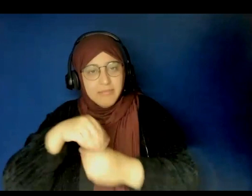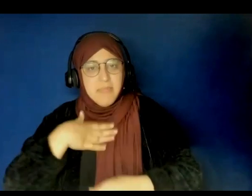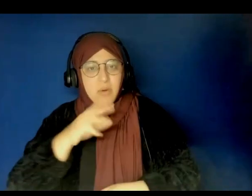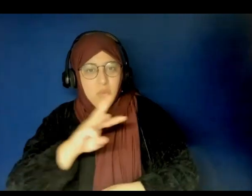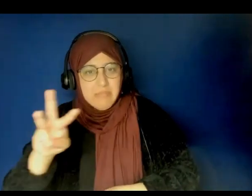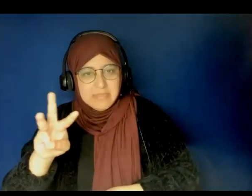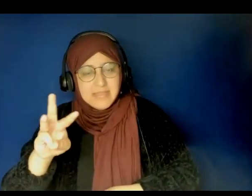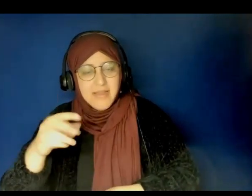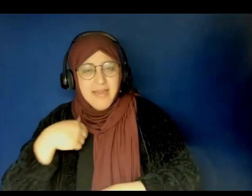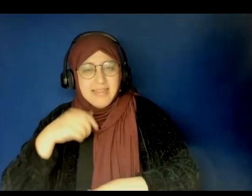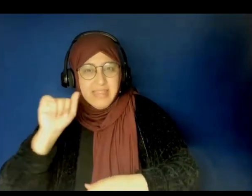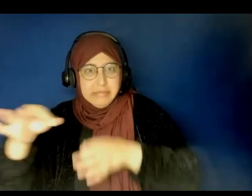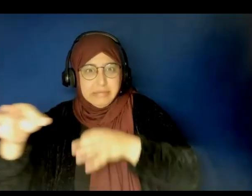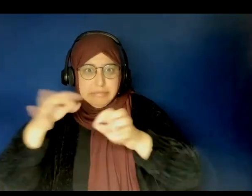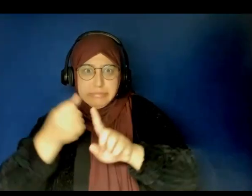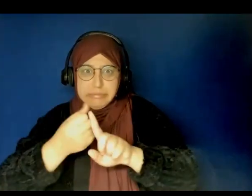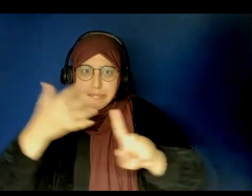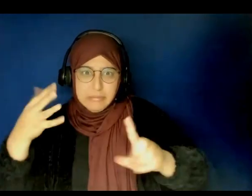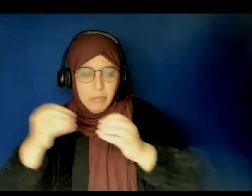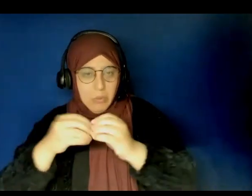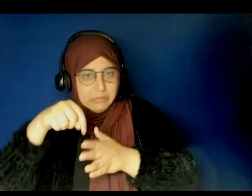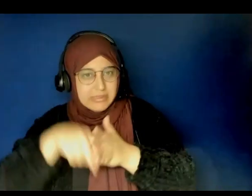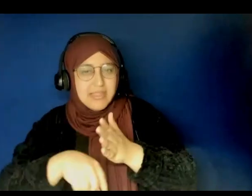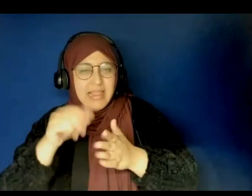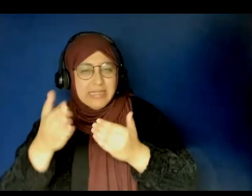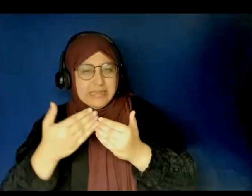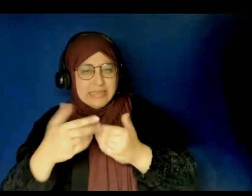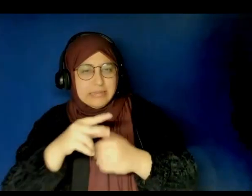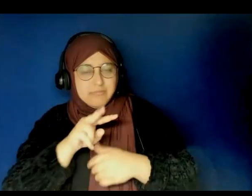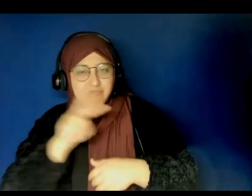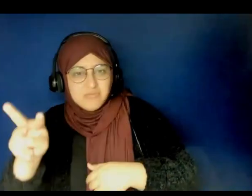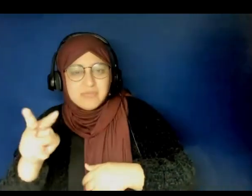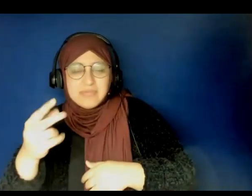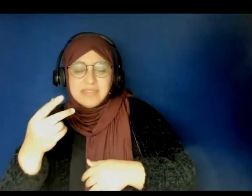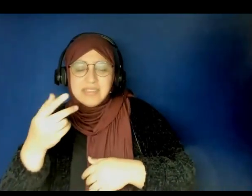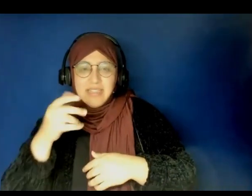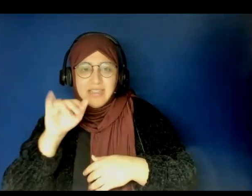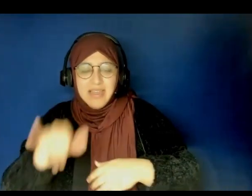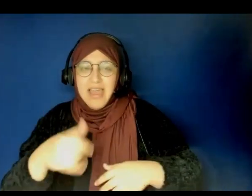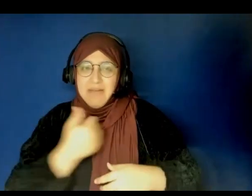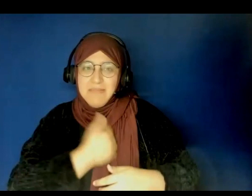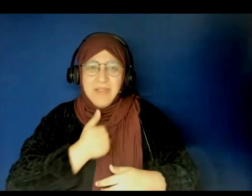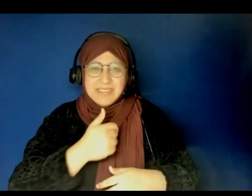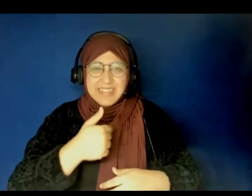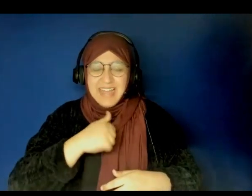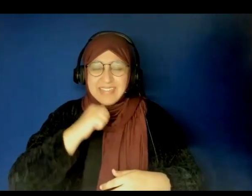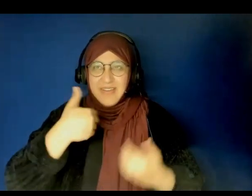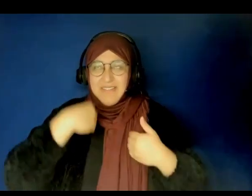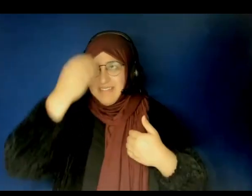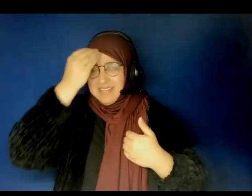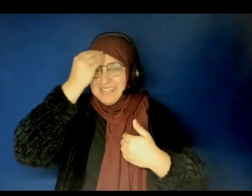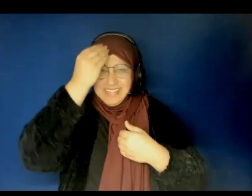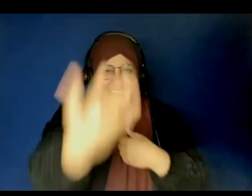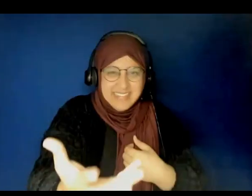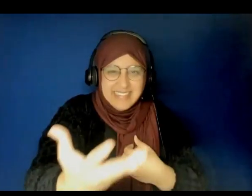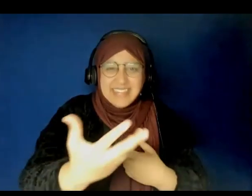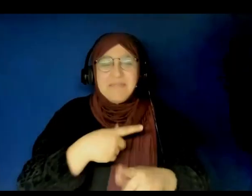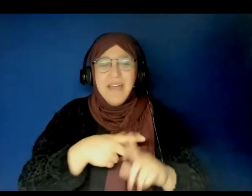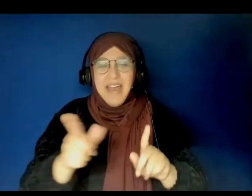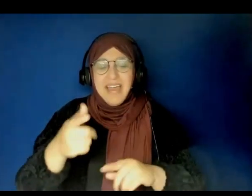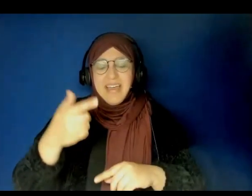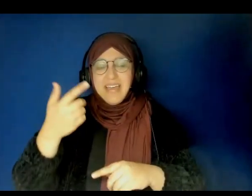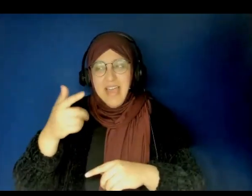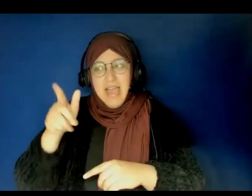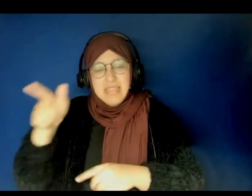I think would be great to refer to instead of me. I apologize not to have it off the top of my head, but I know that the article goes into